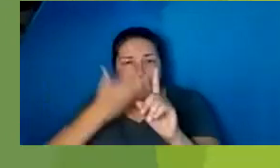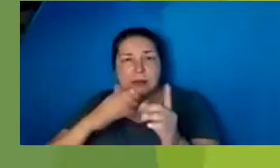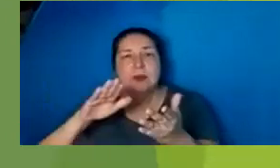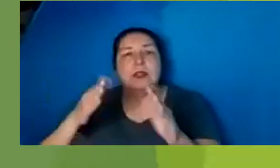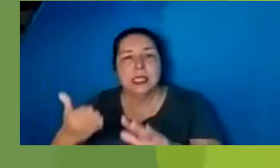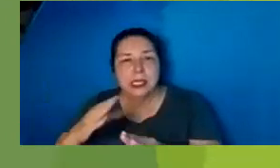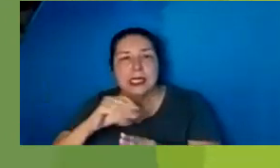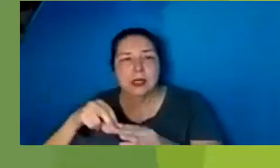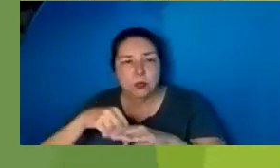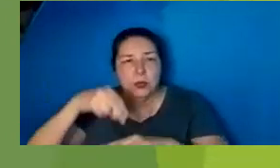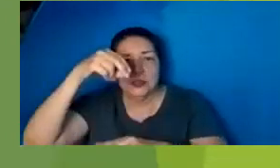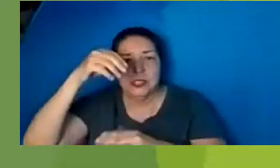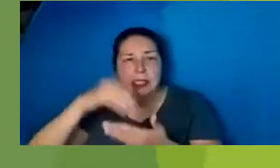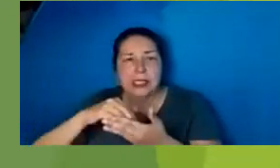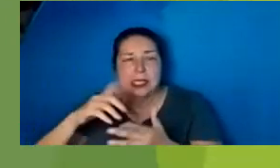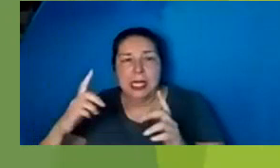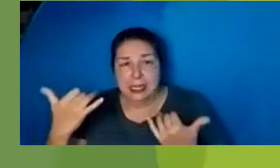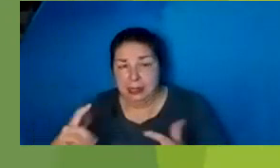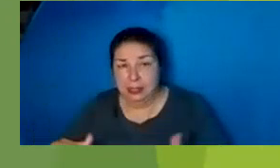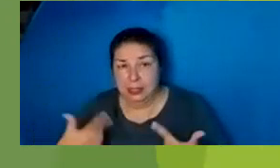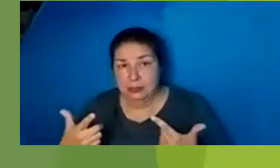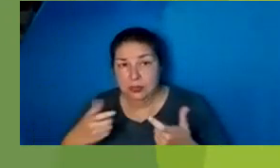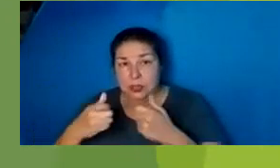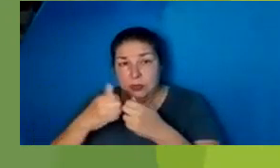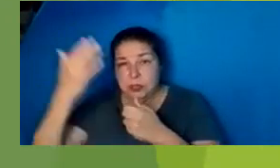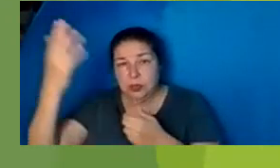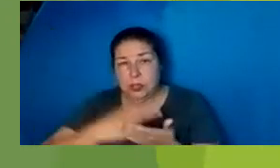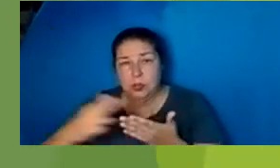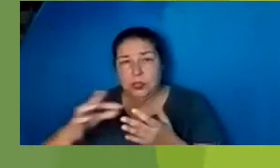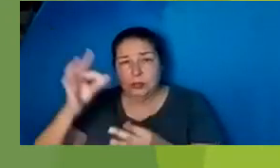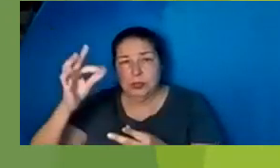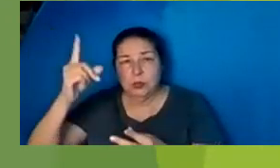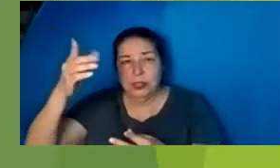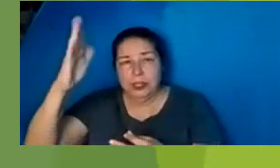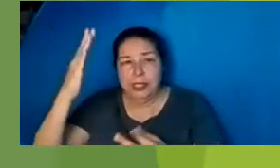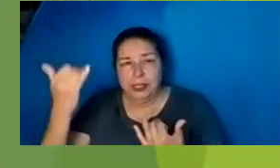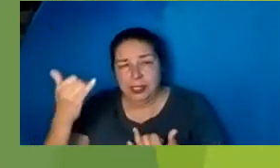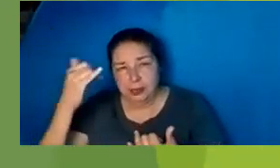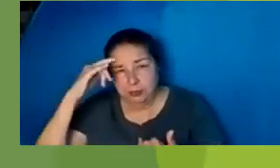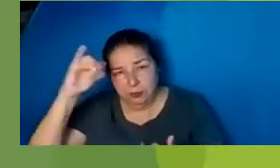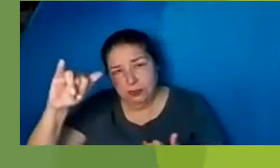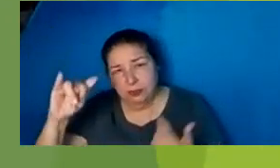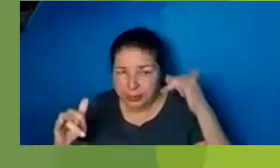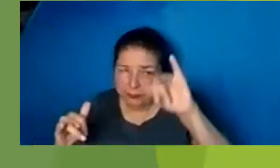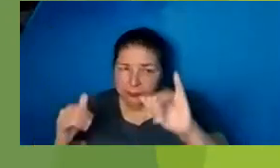rose again and now lives and reigns with you and the Holy Spirit, one God forever and ever.